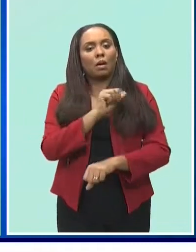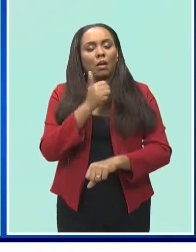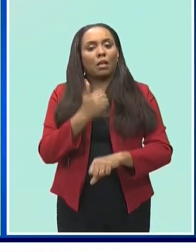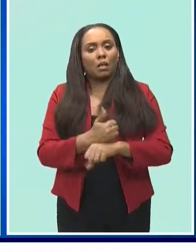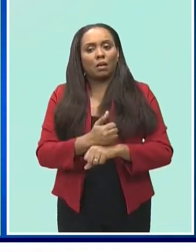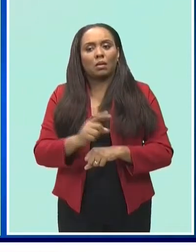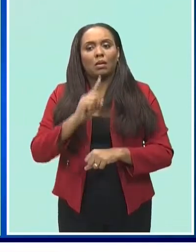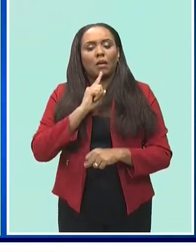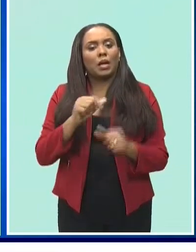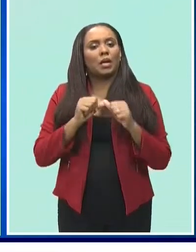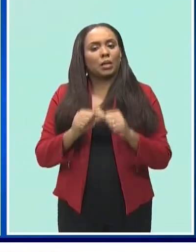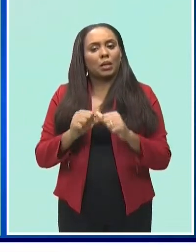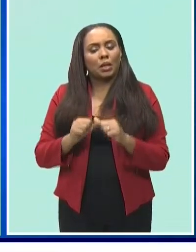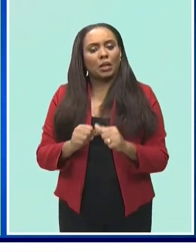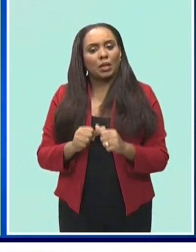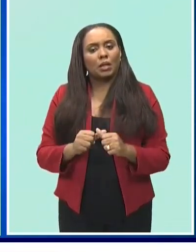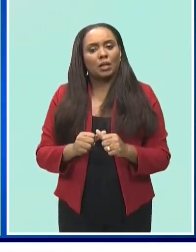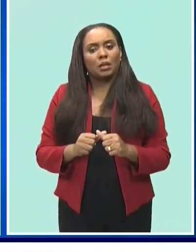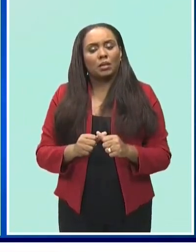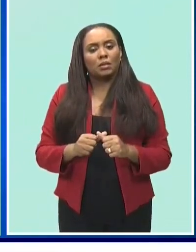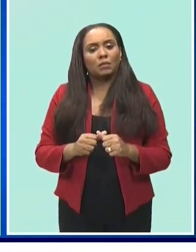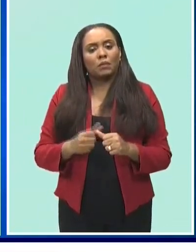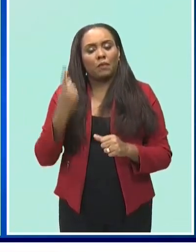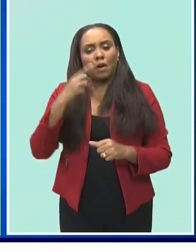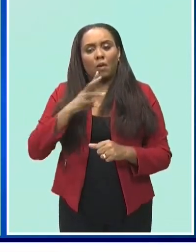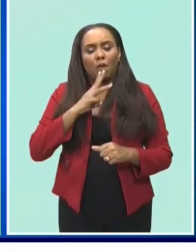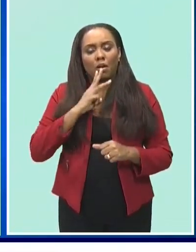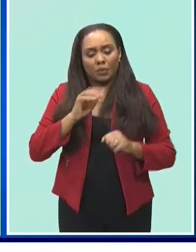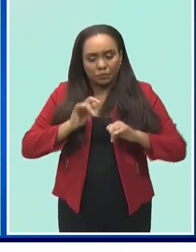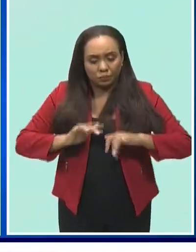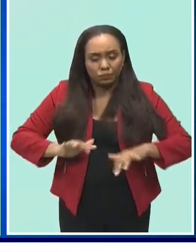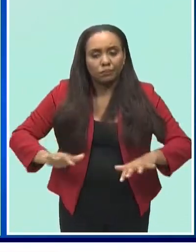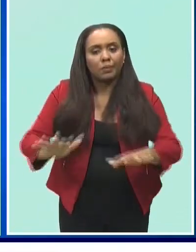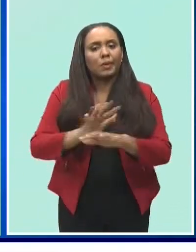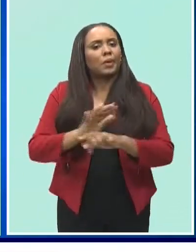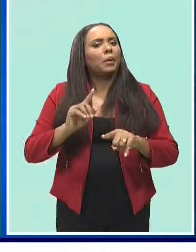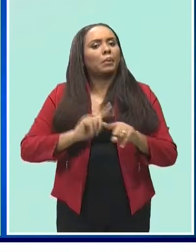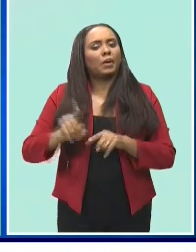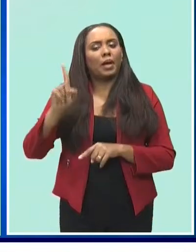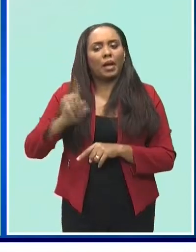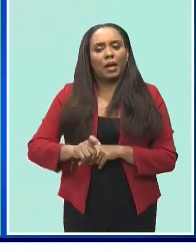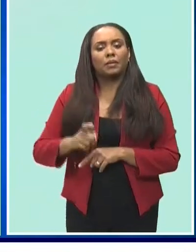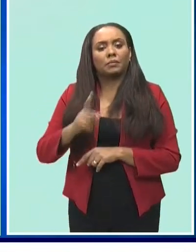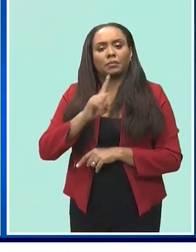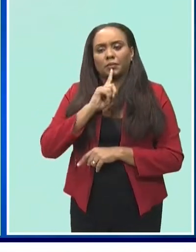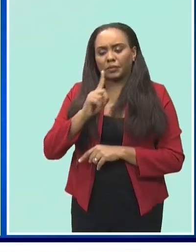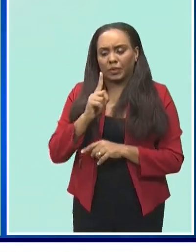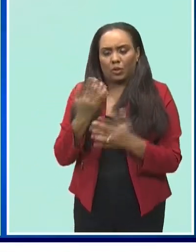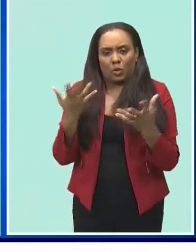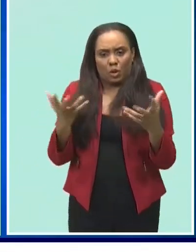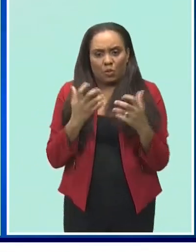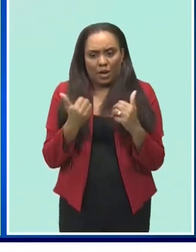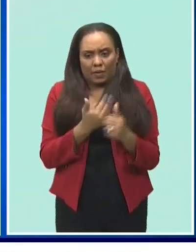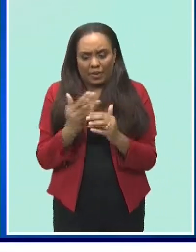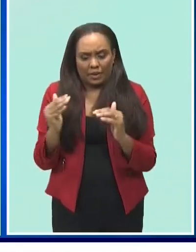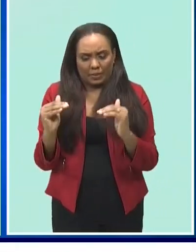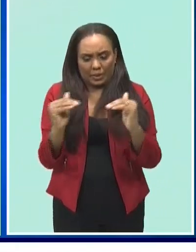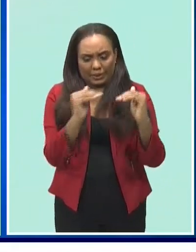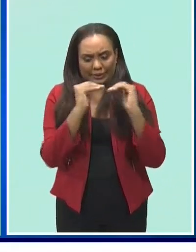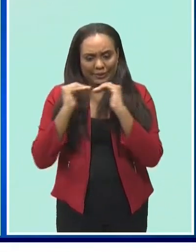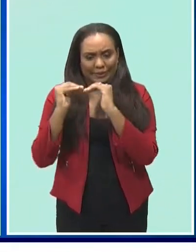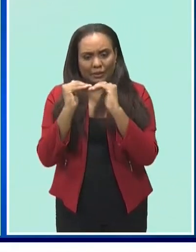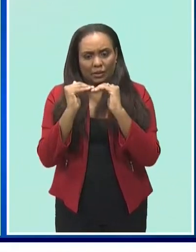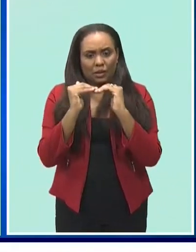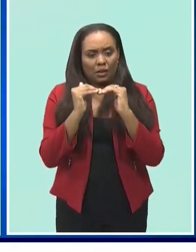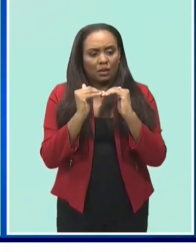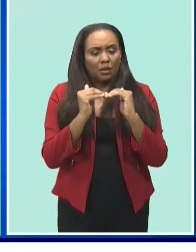meeting its obligations. So it is a balancing act that has to be struck, and it was determined at the time